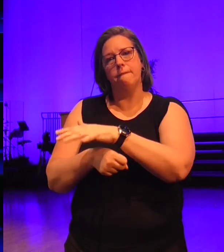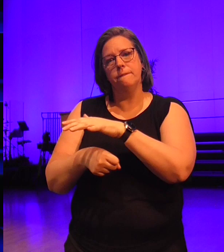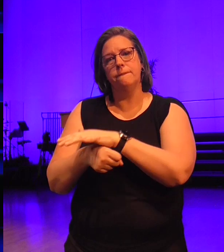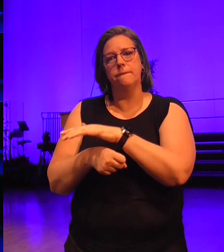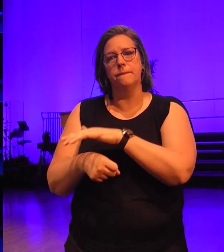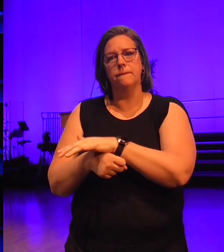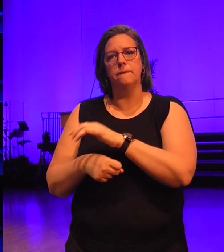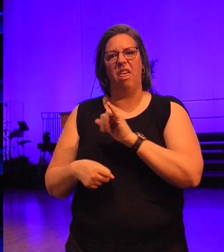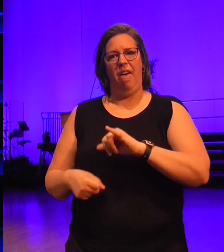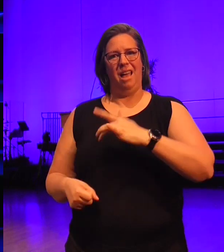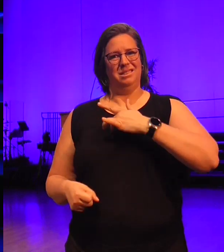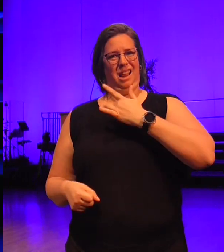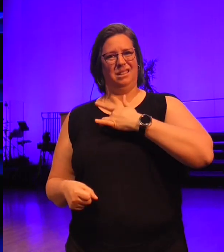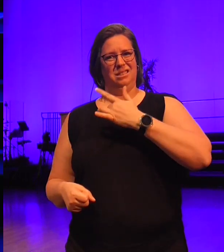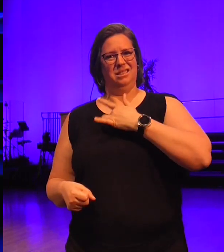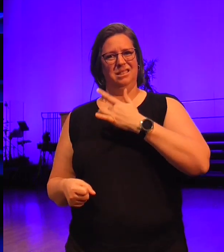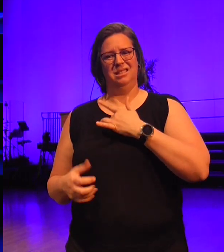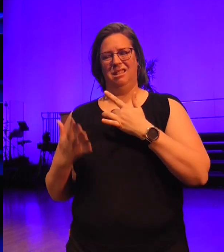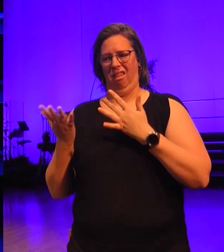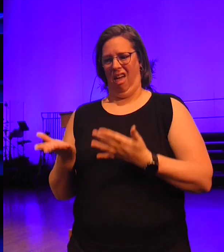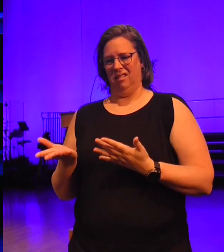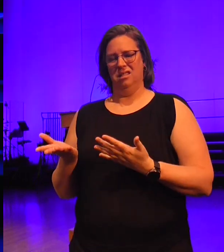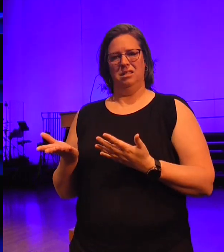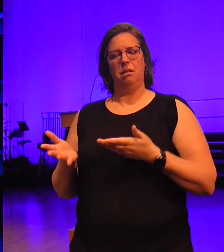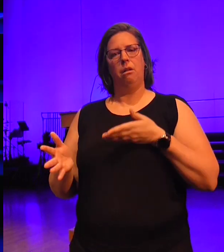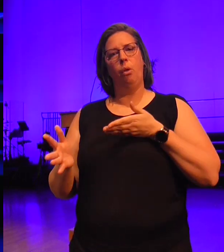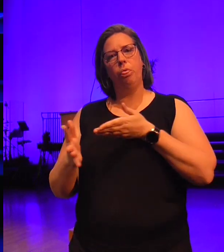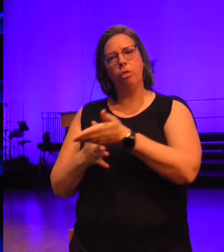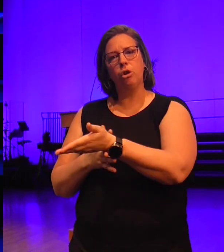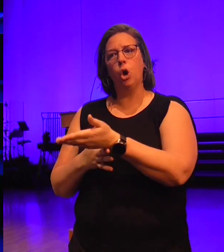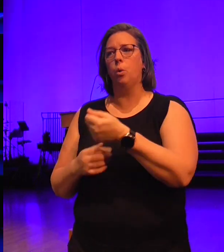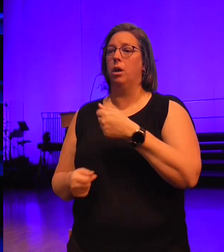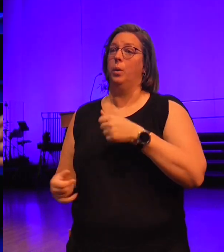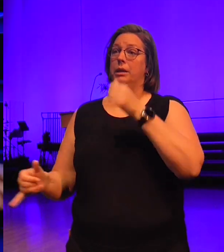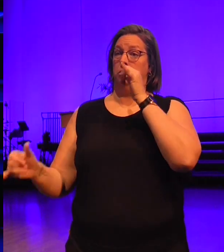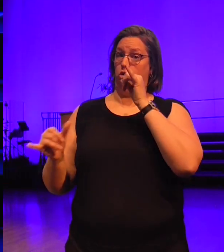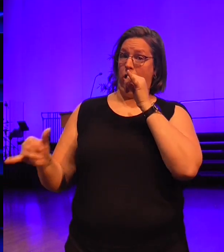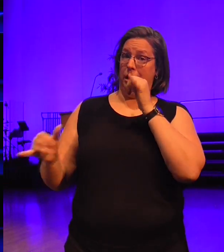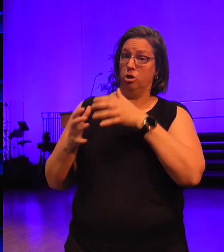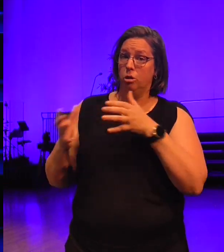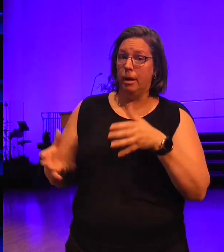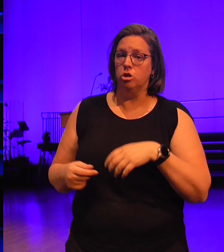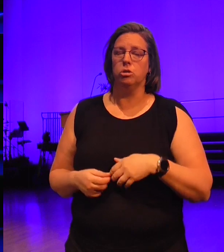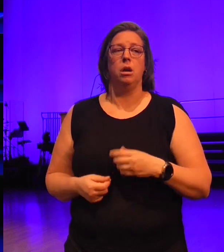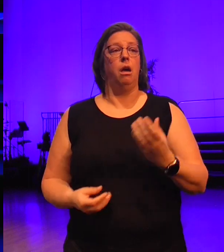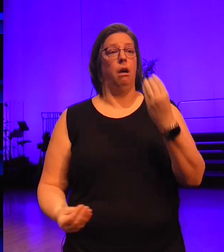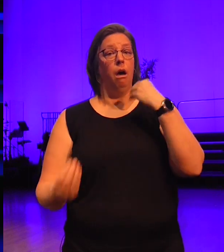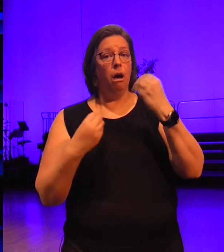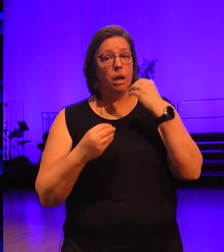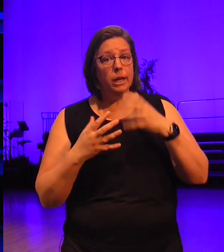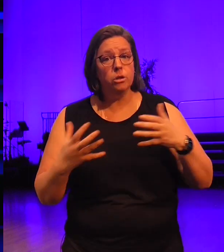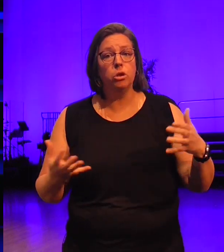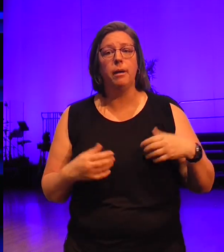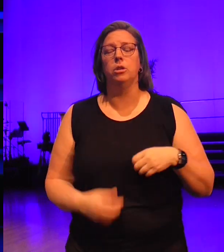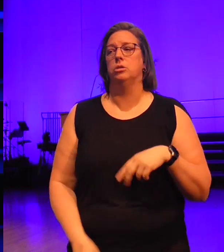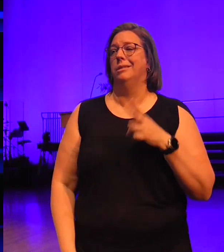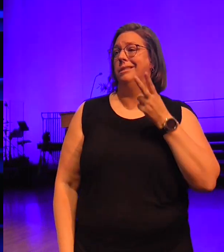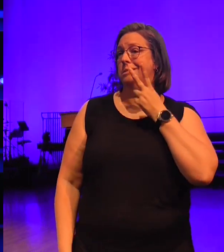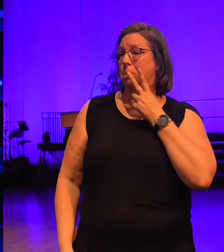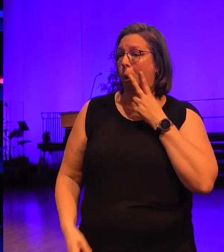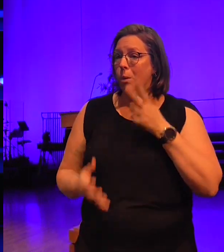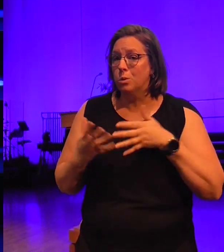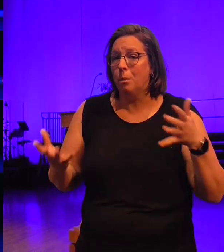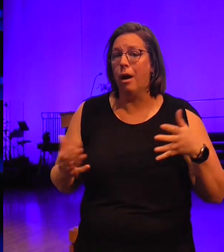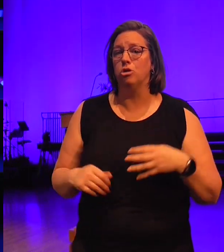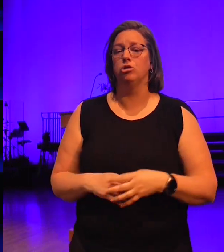gets articulated through drinking too much, eating too much, smoking too much,